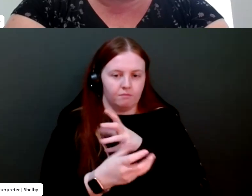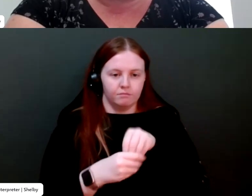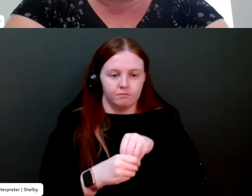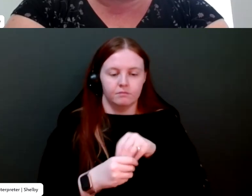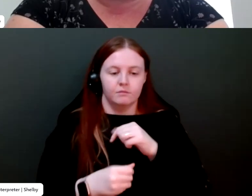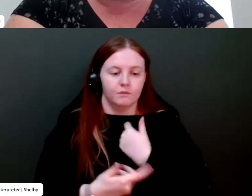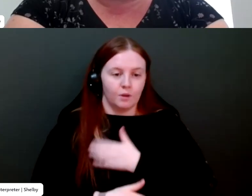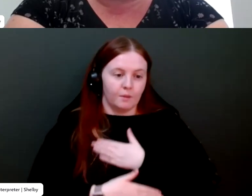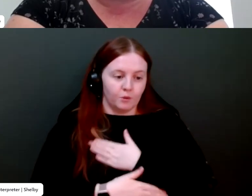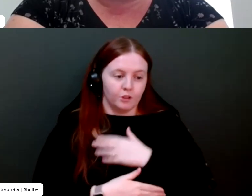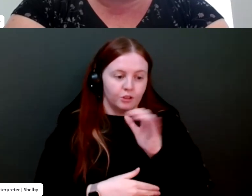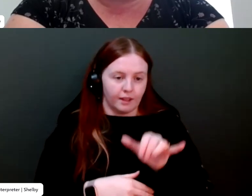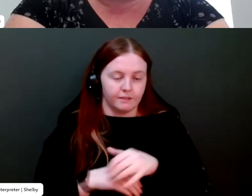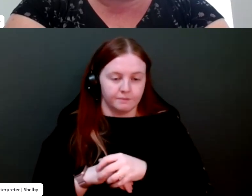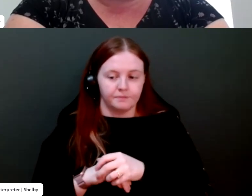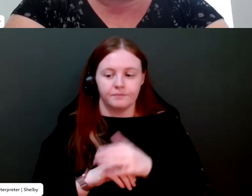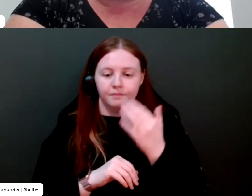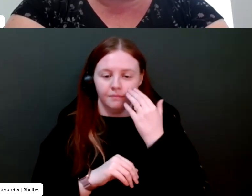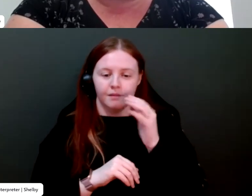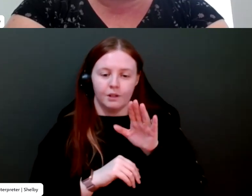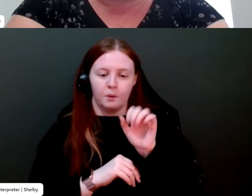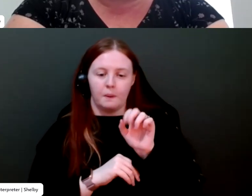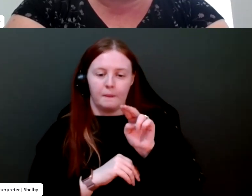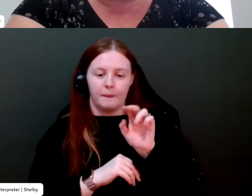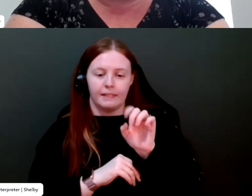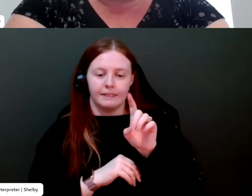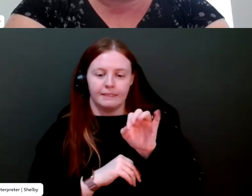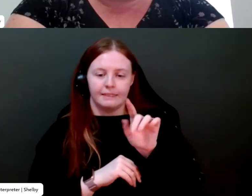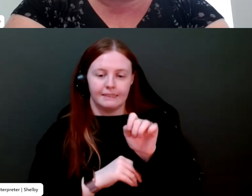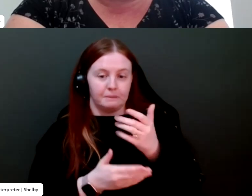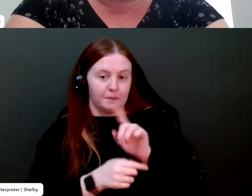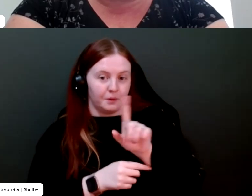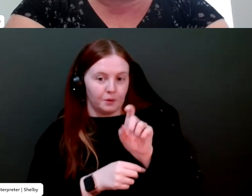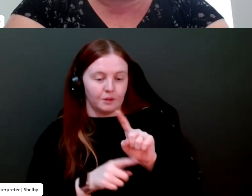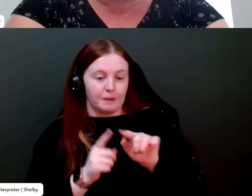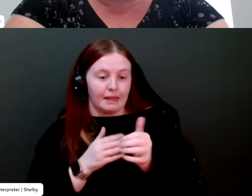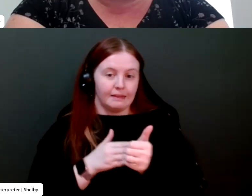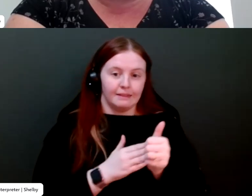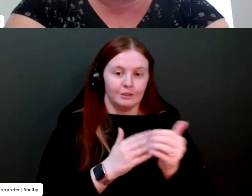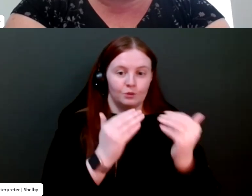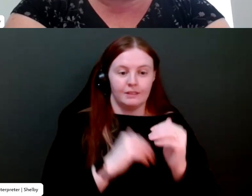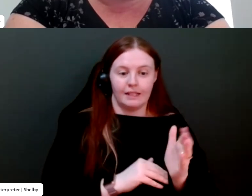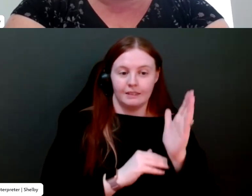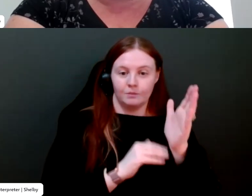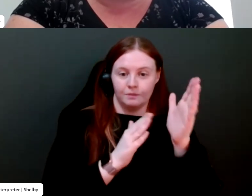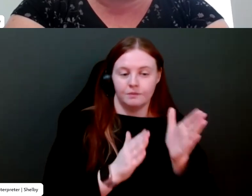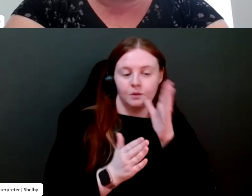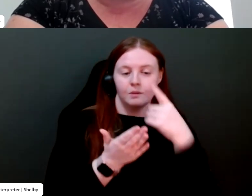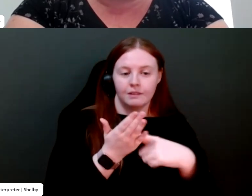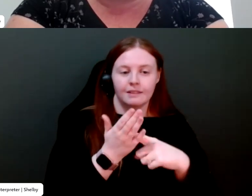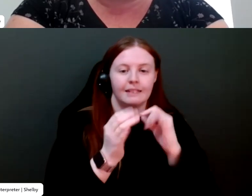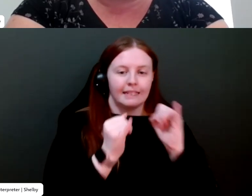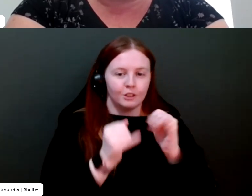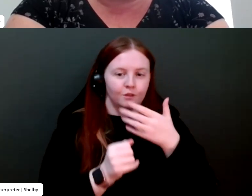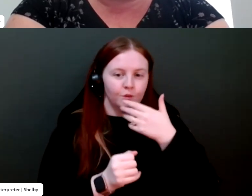think this, and I know Benedict's probably got something to ask, but it also leads into our next speaker, who's going to talk about interviewing older adult clients with dementia, because that's